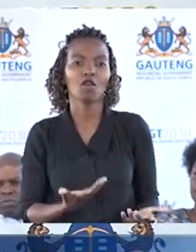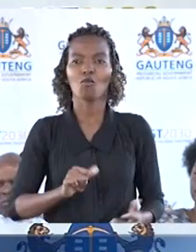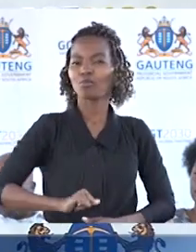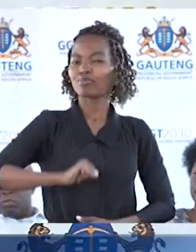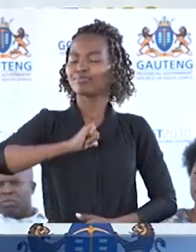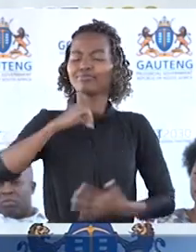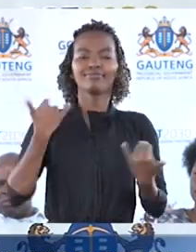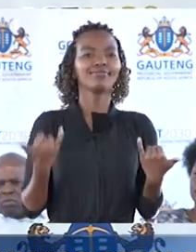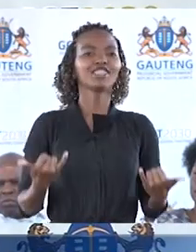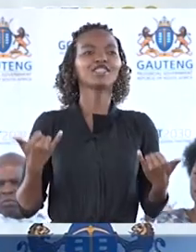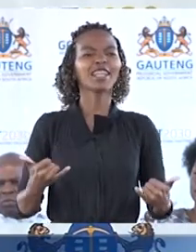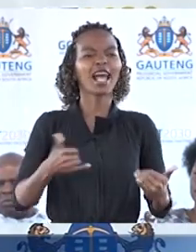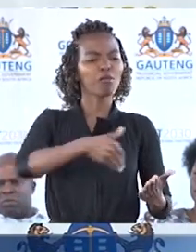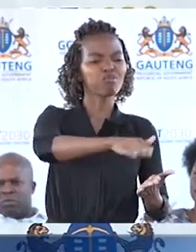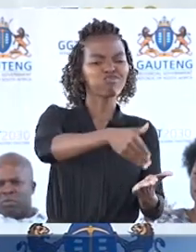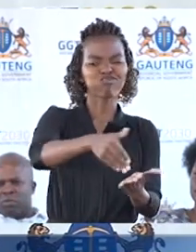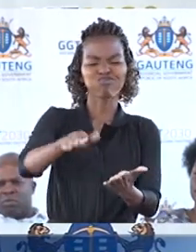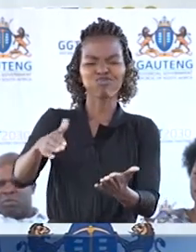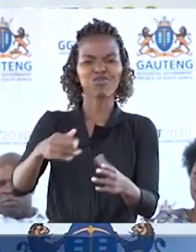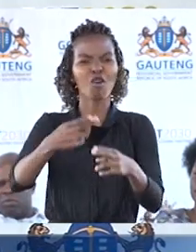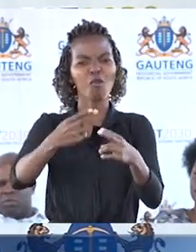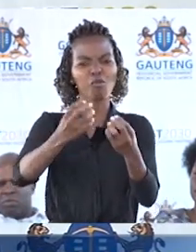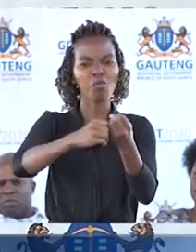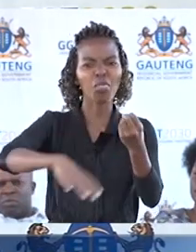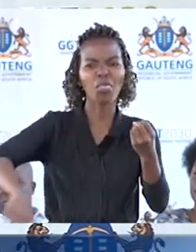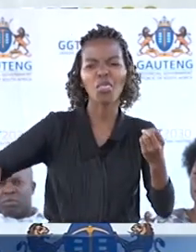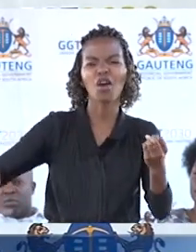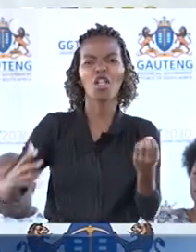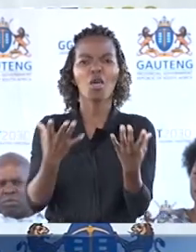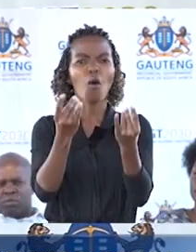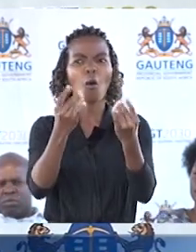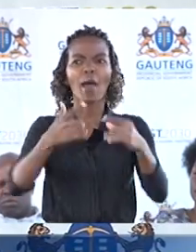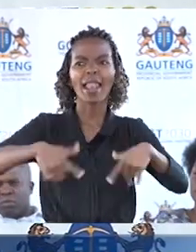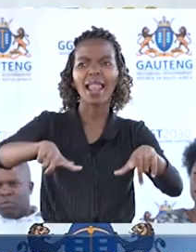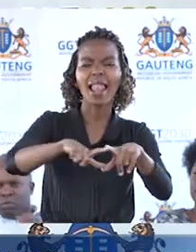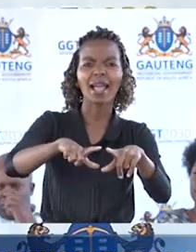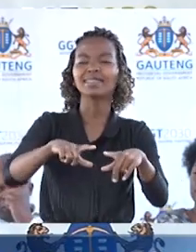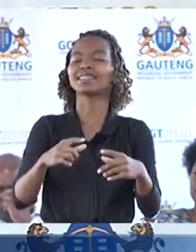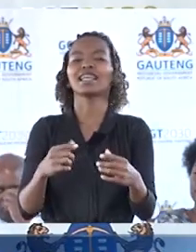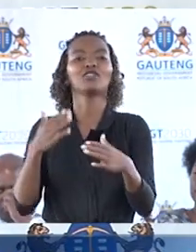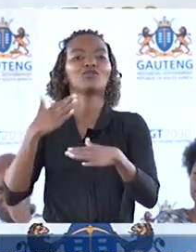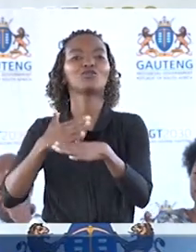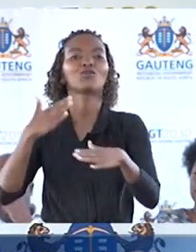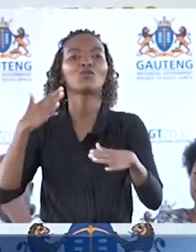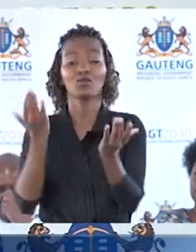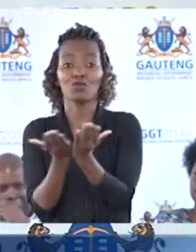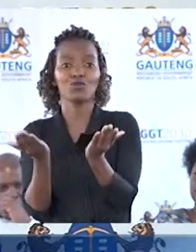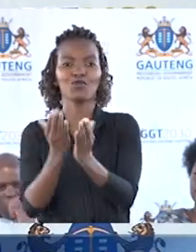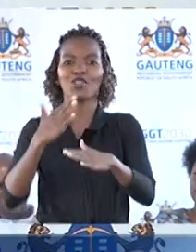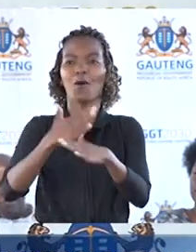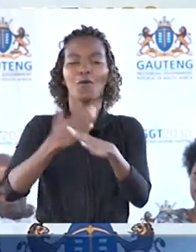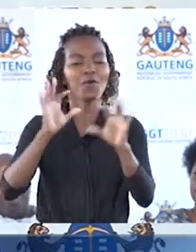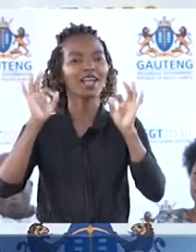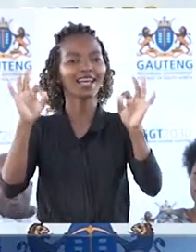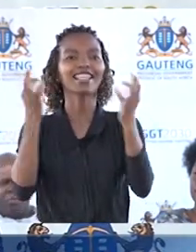today we have removed sewer, we have removed wetland, this school is operating, and the children